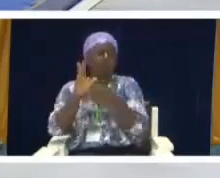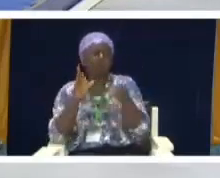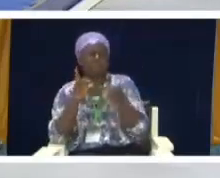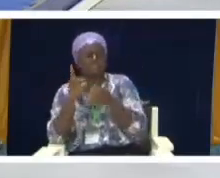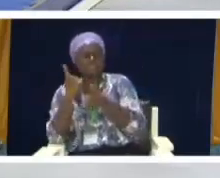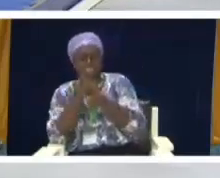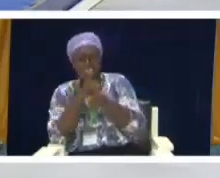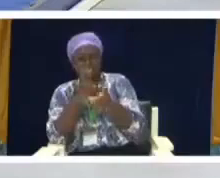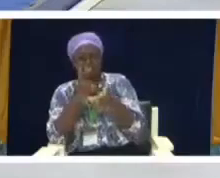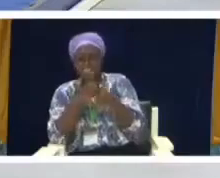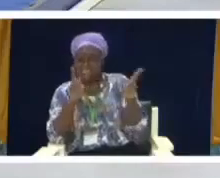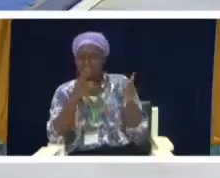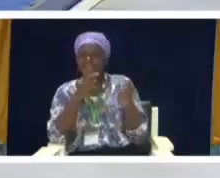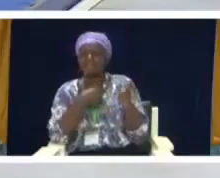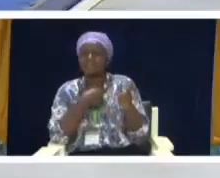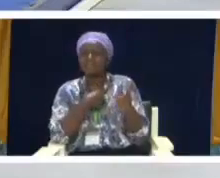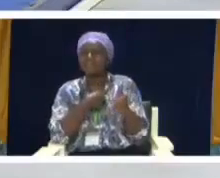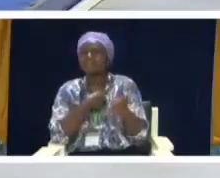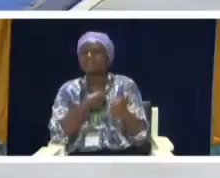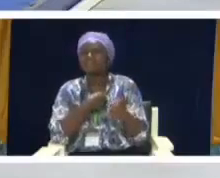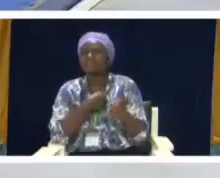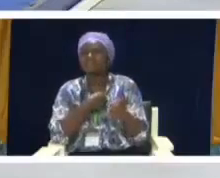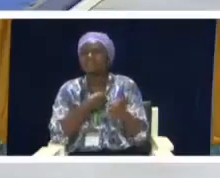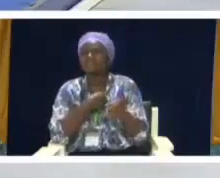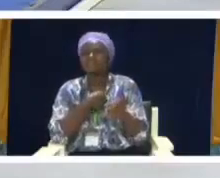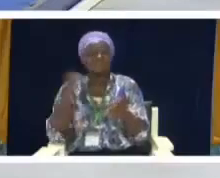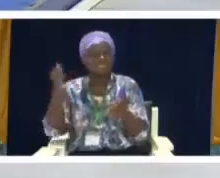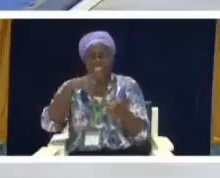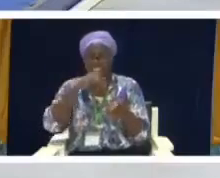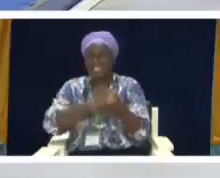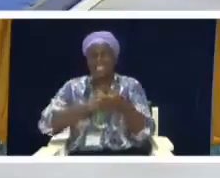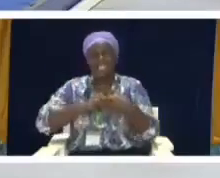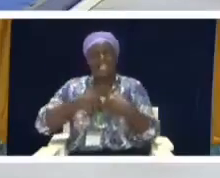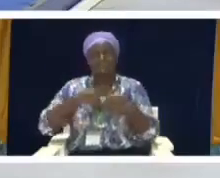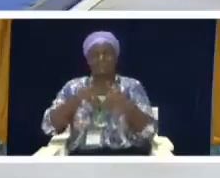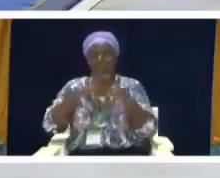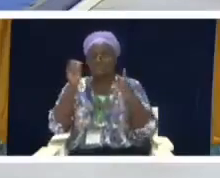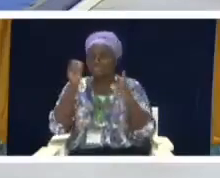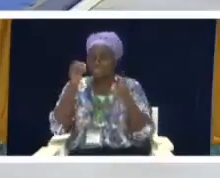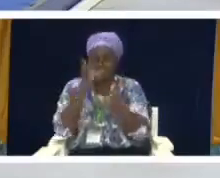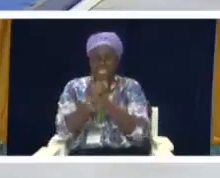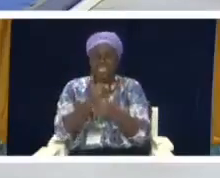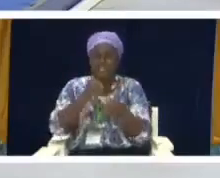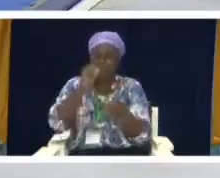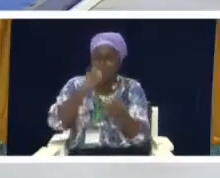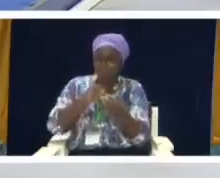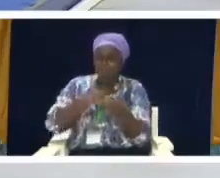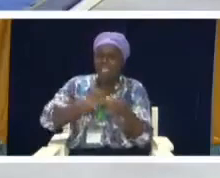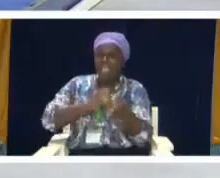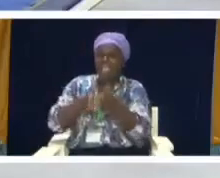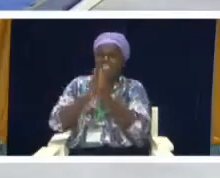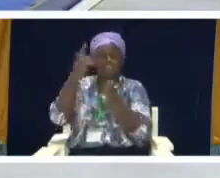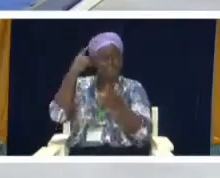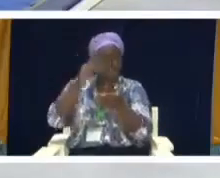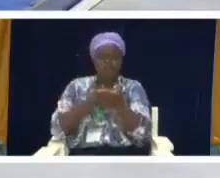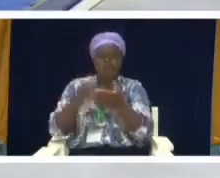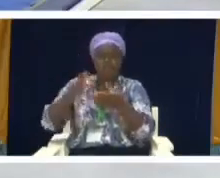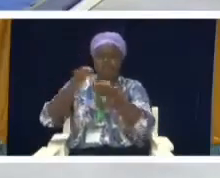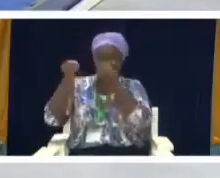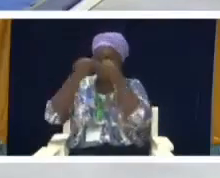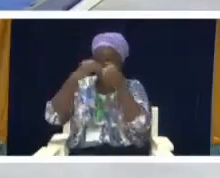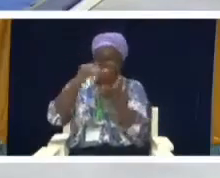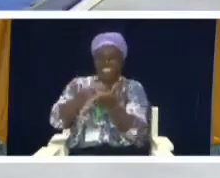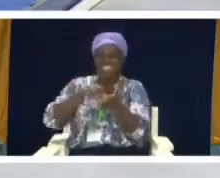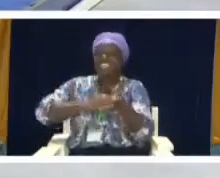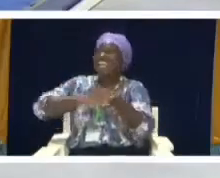blood level was at 23%. And they said I had to take more. I asked for Holy Communion again. I took Holy